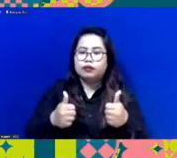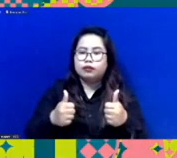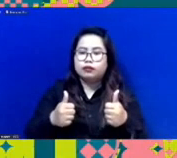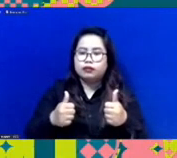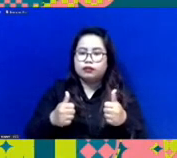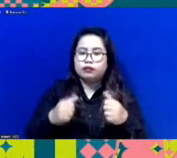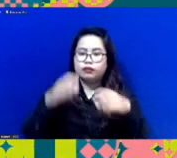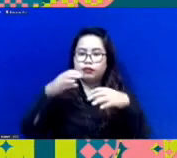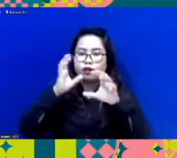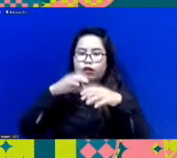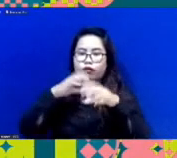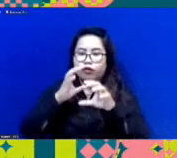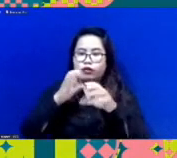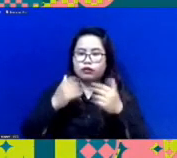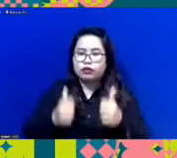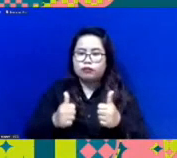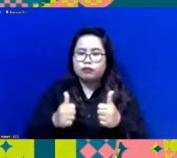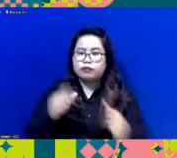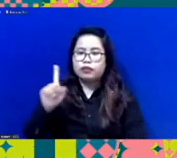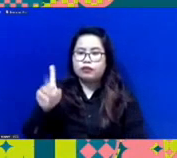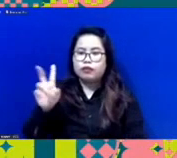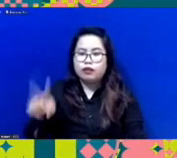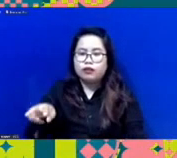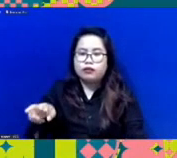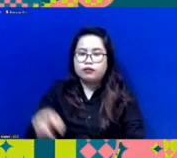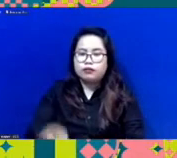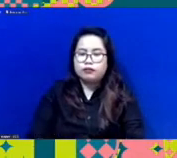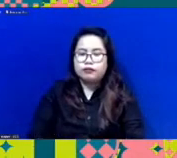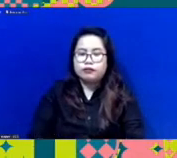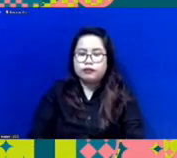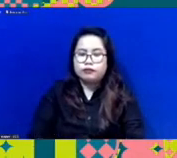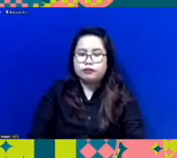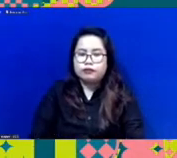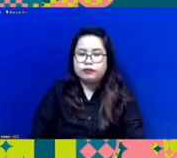One more. One more.